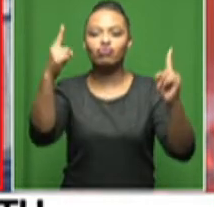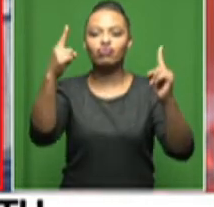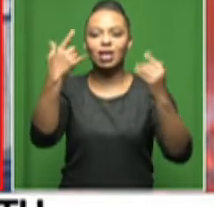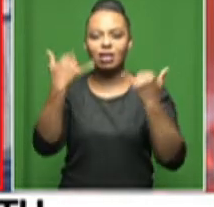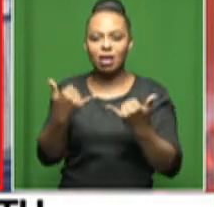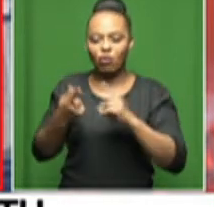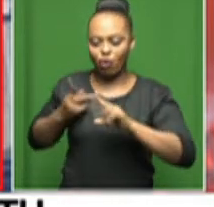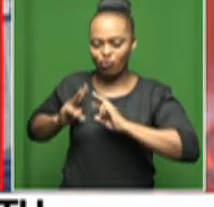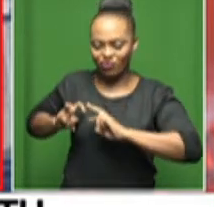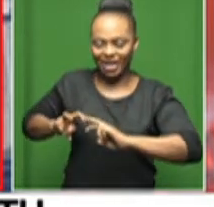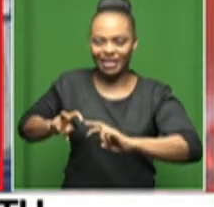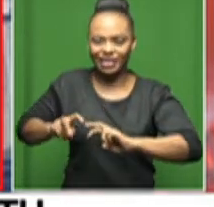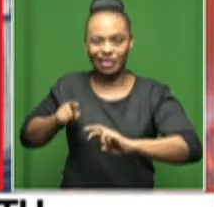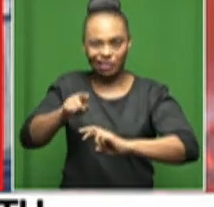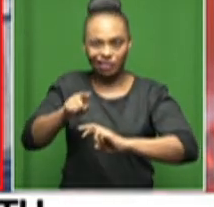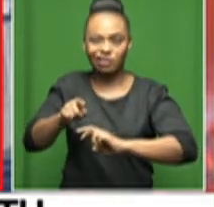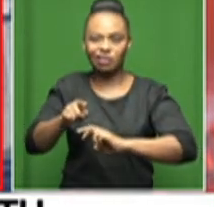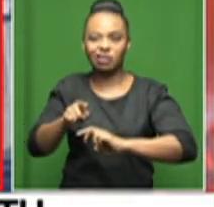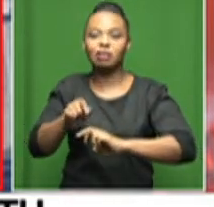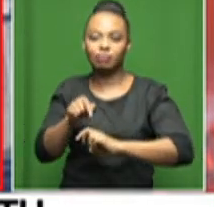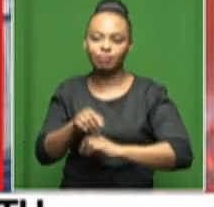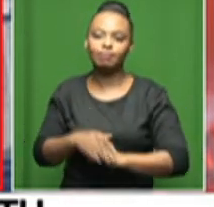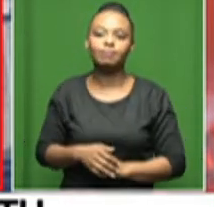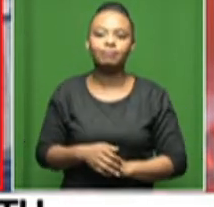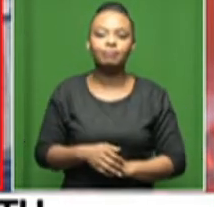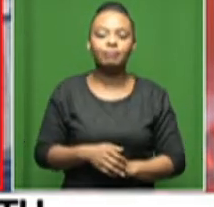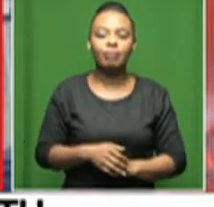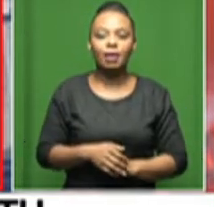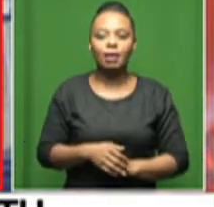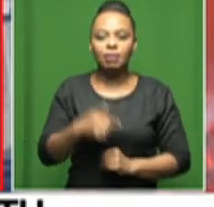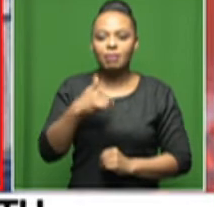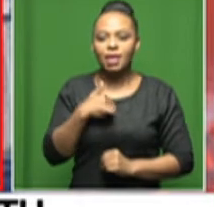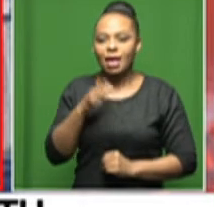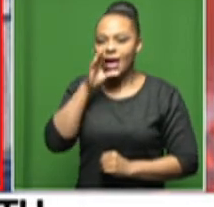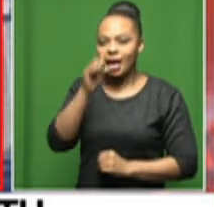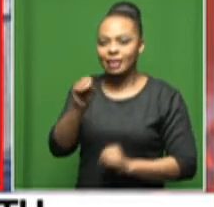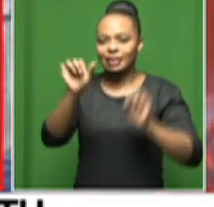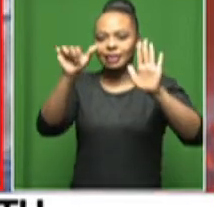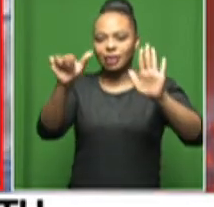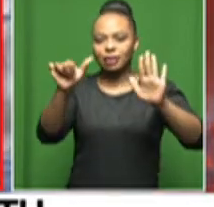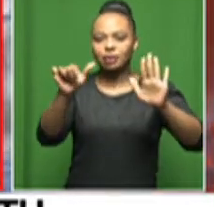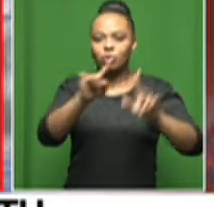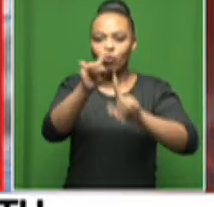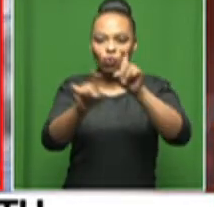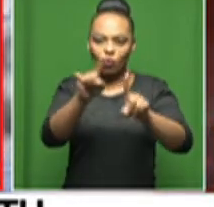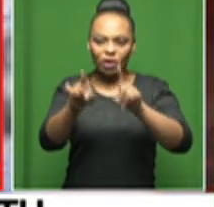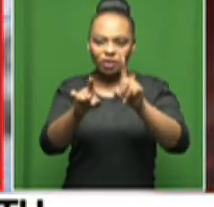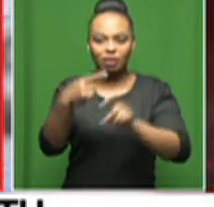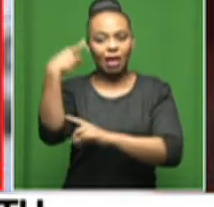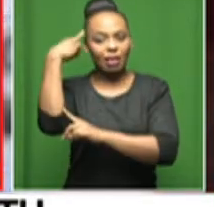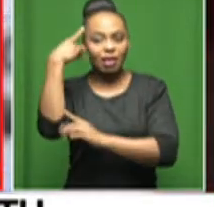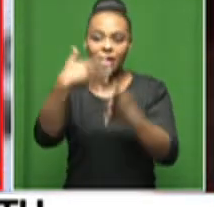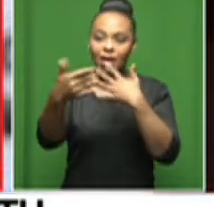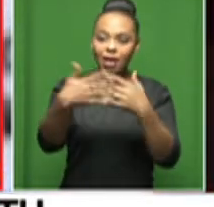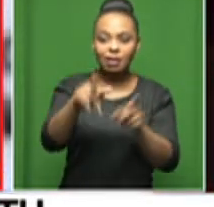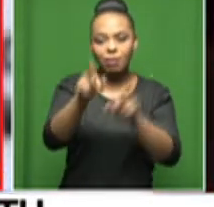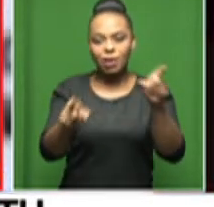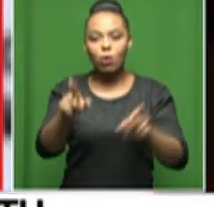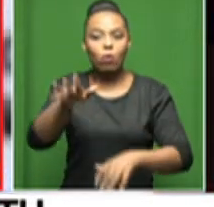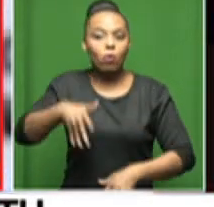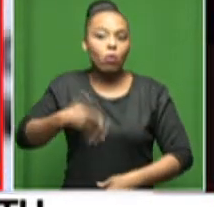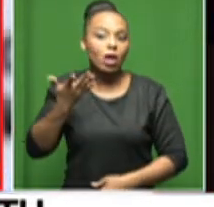it had to take us that way. So I've asked myself 6 questions, which I think anyone out there might want to